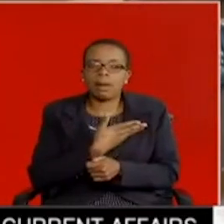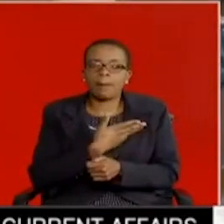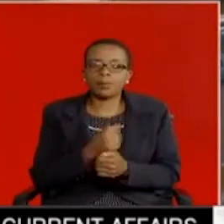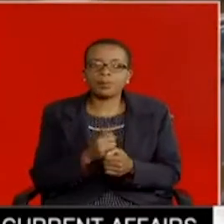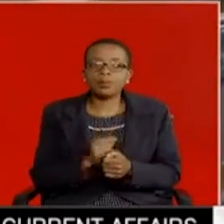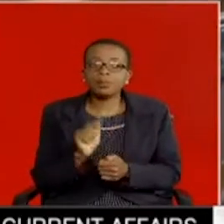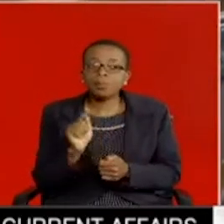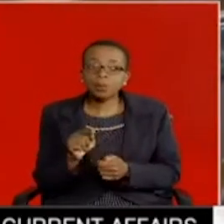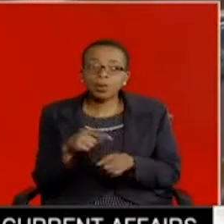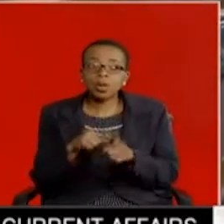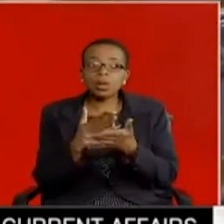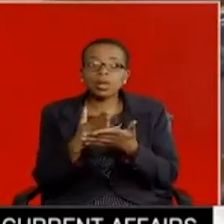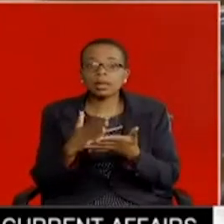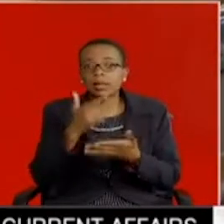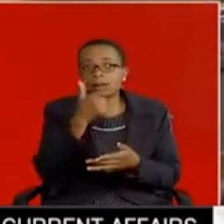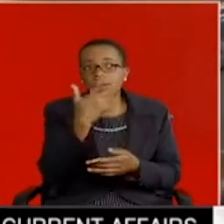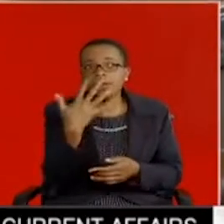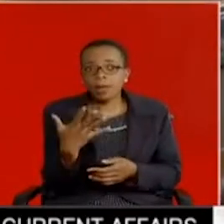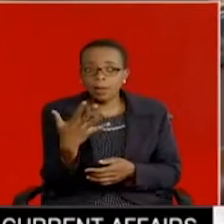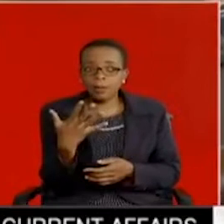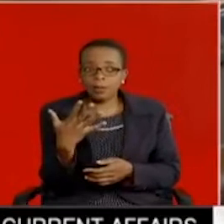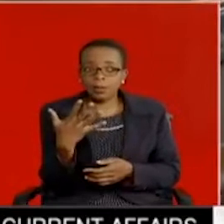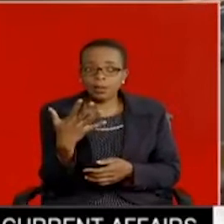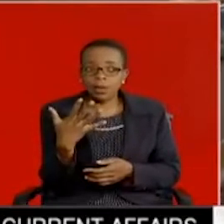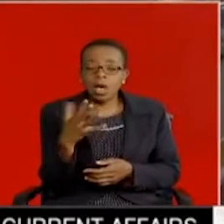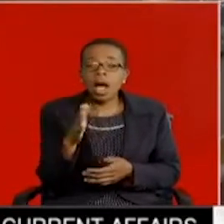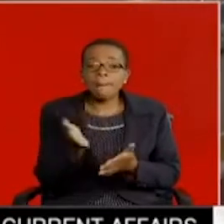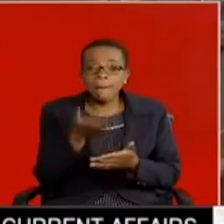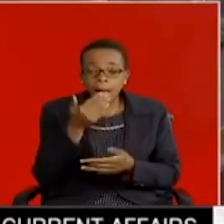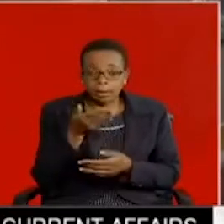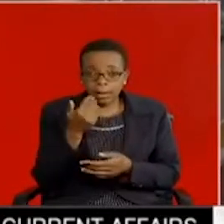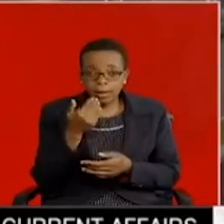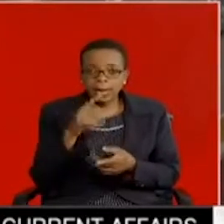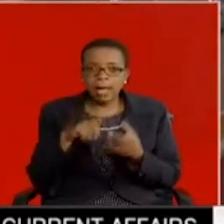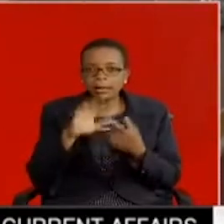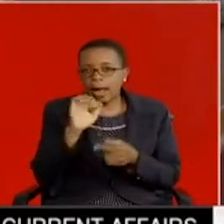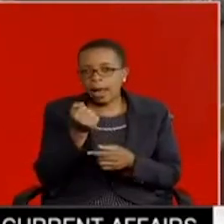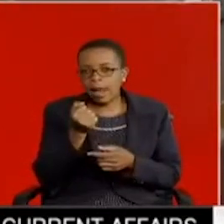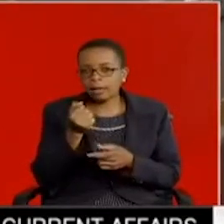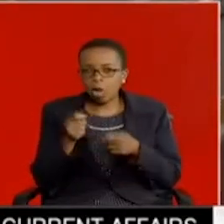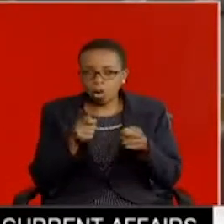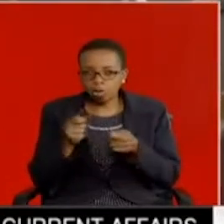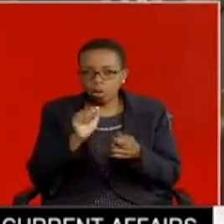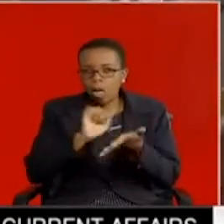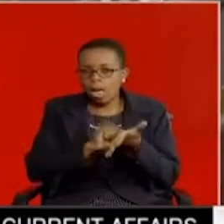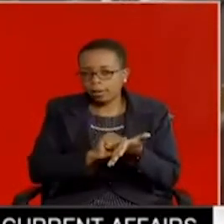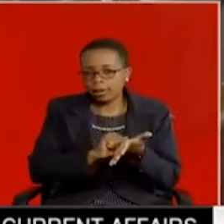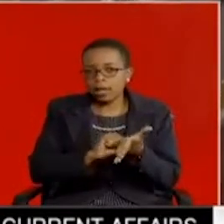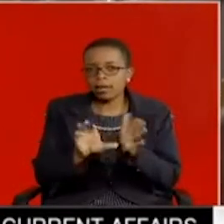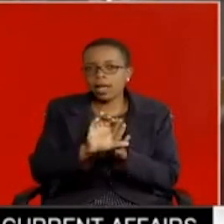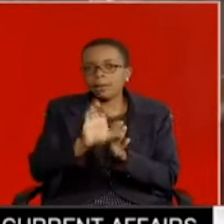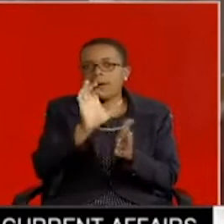is in terms of Section 75 of the Medicines and Allied Substance Control Act,